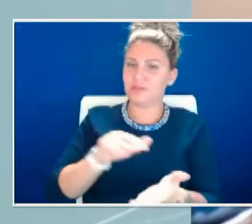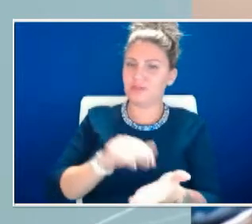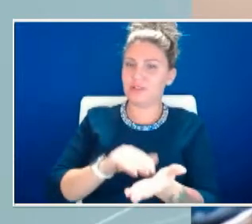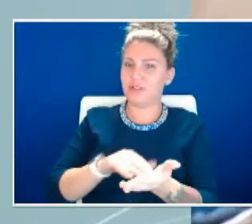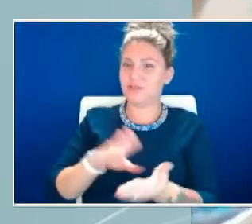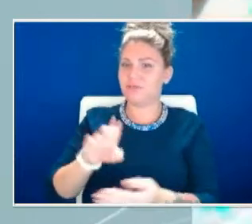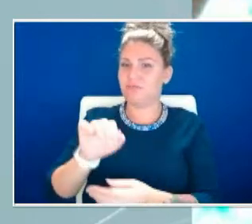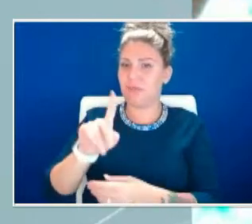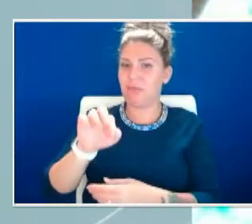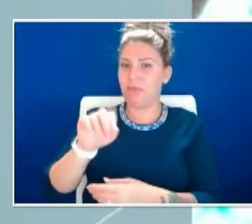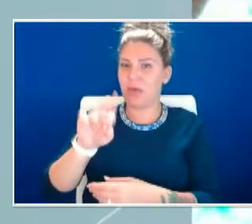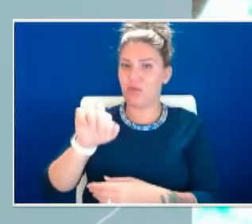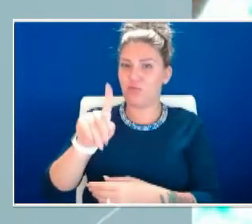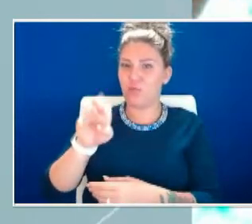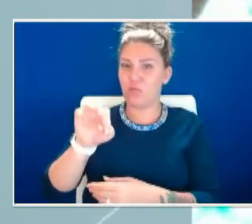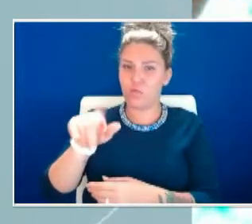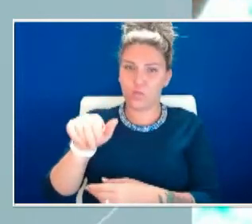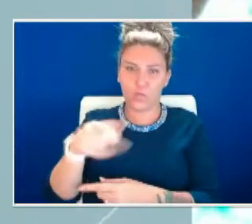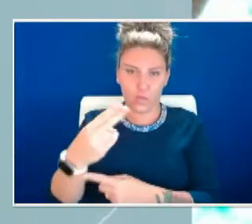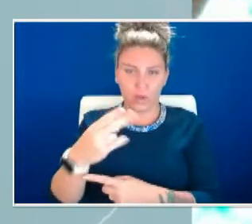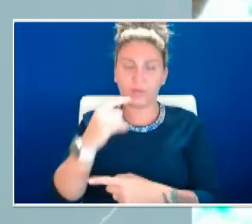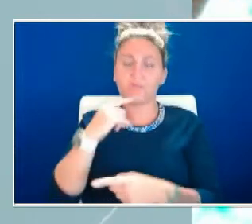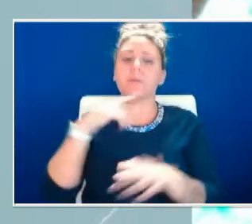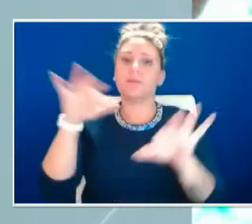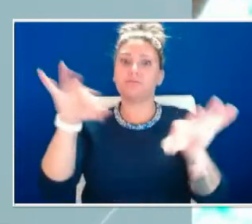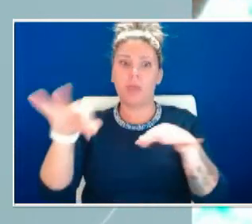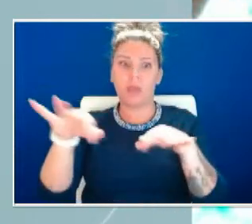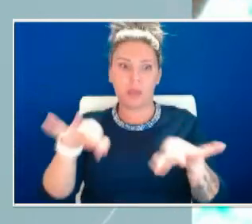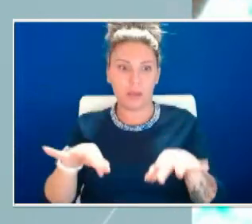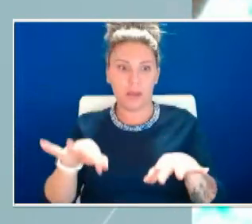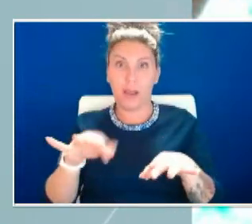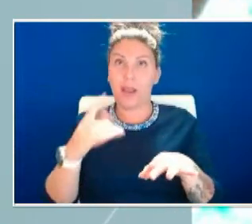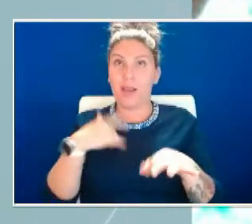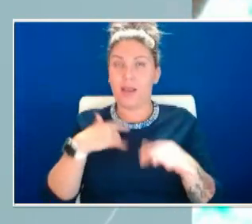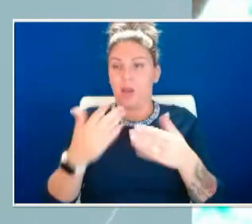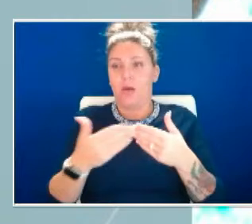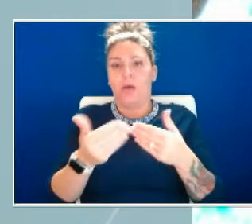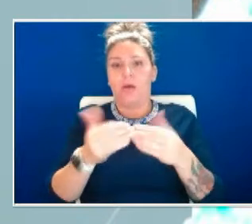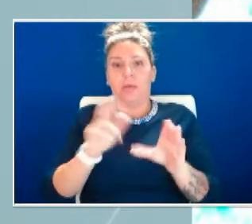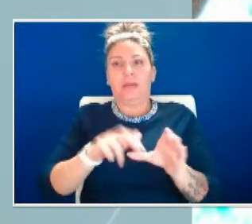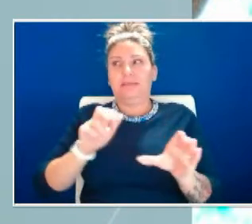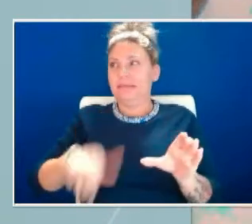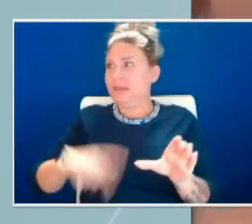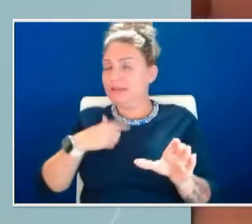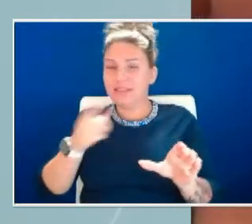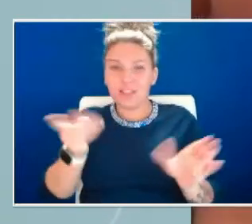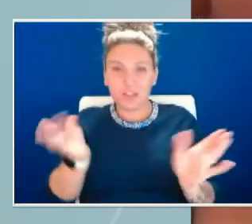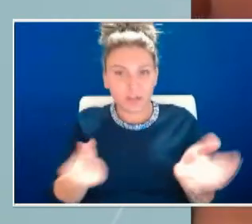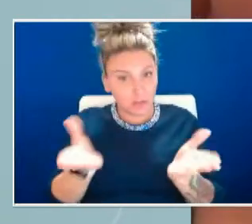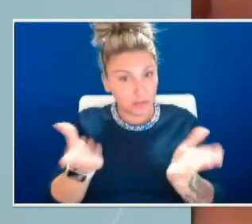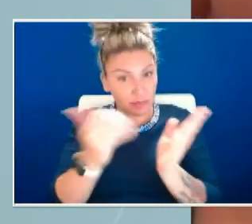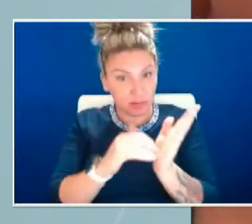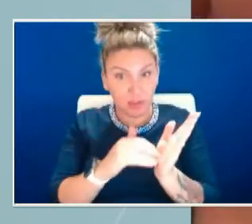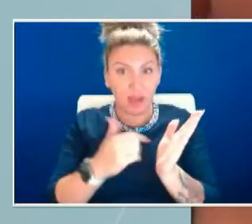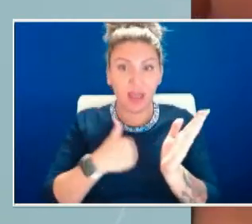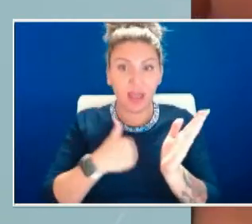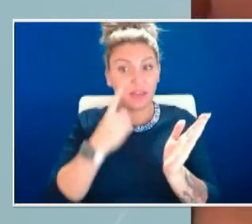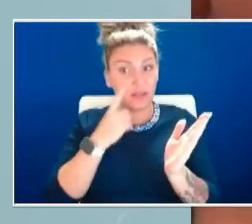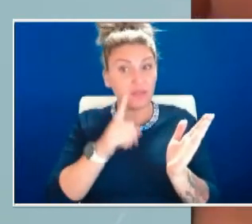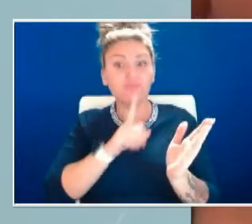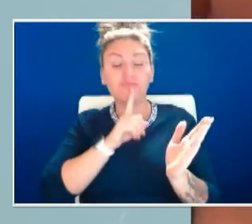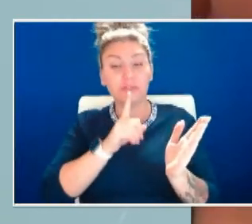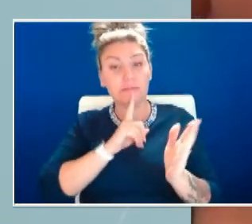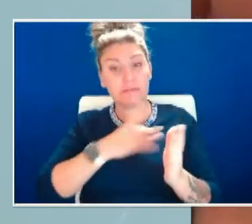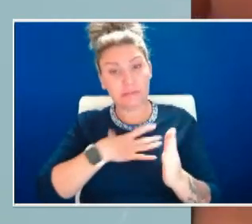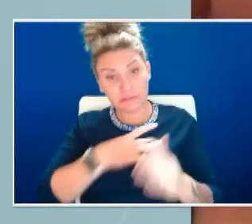many times, explained it many times. I almost backed out, and he encouraged me again that he thought I would really be pleased, and I